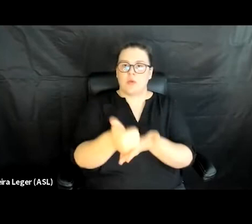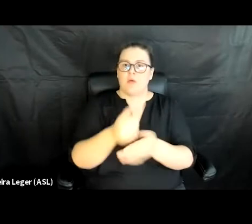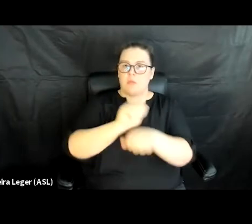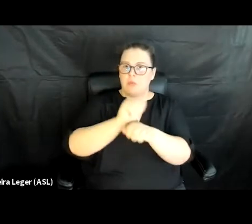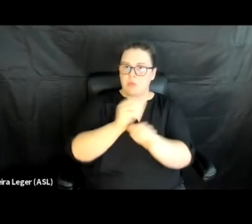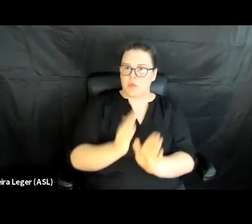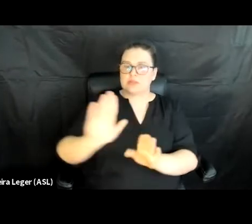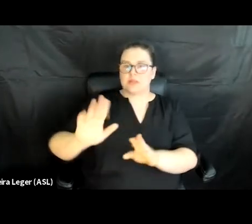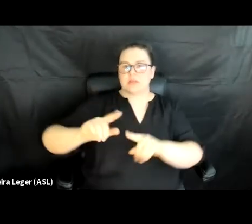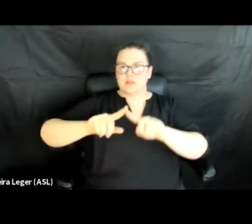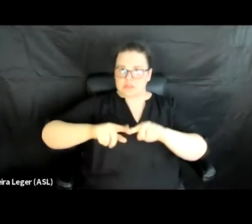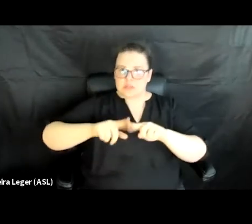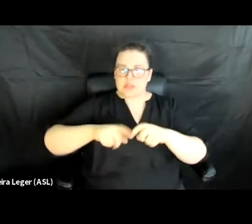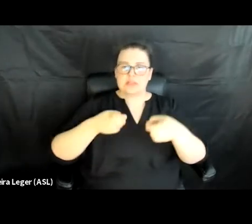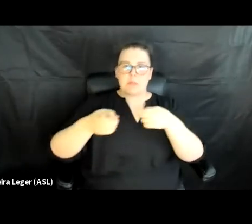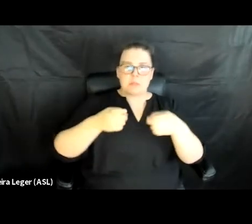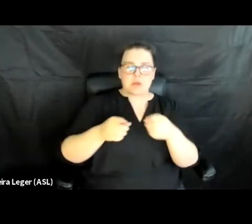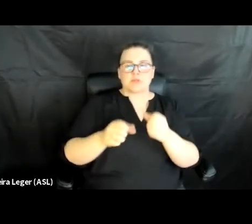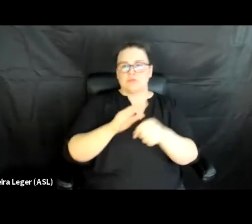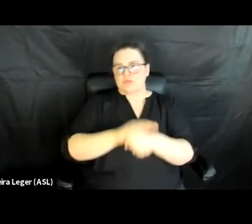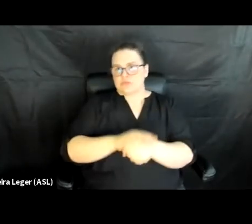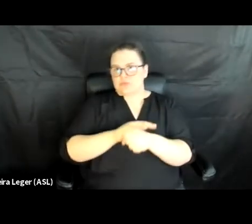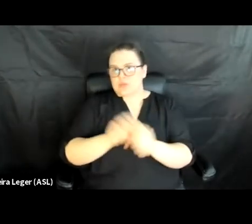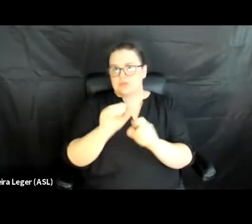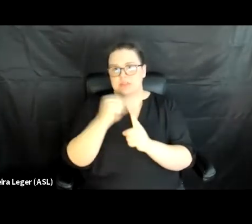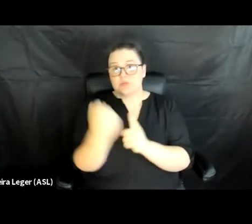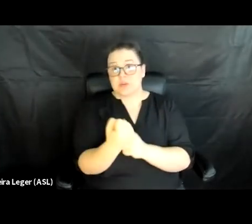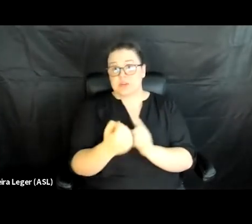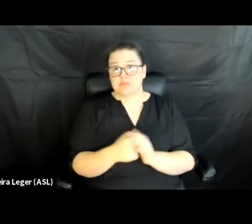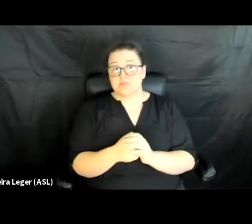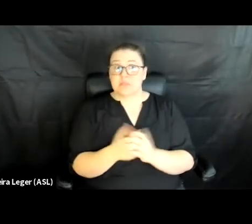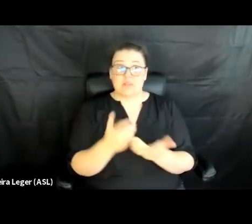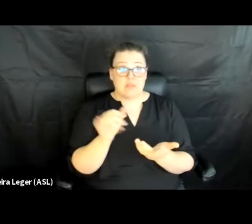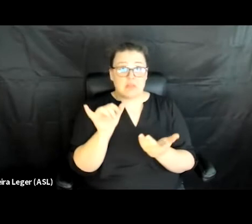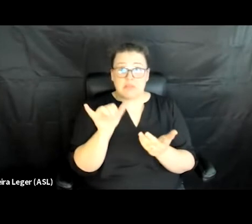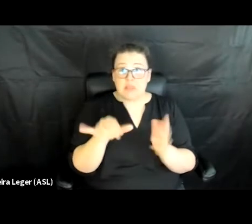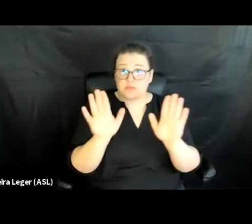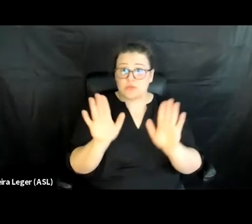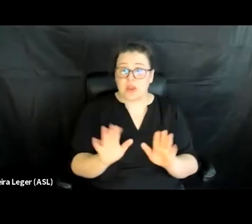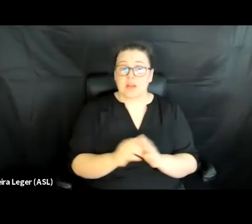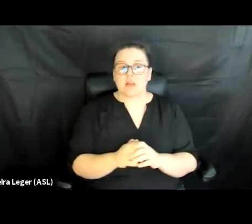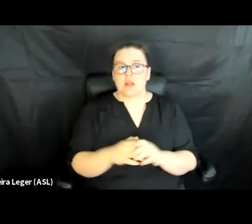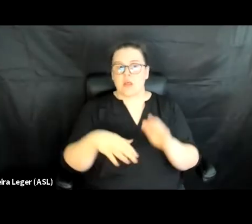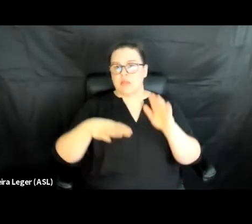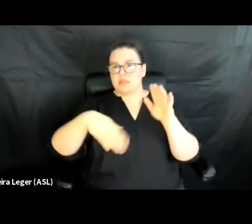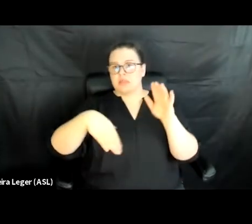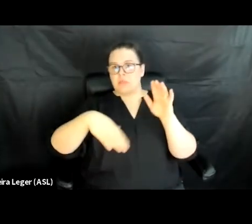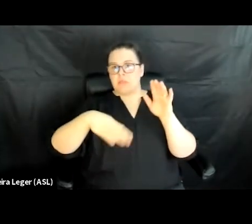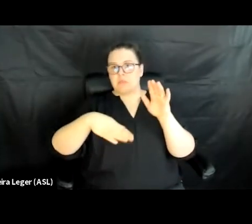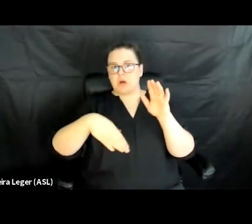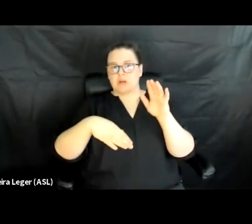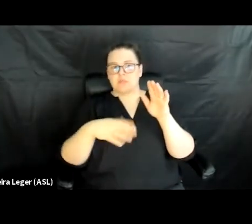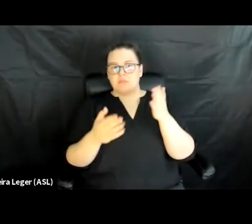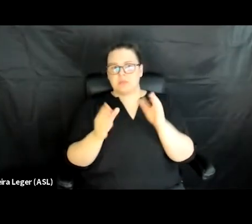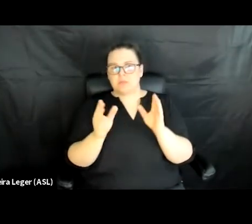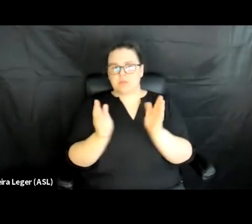stressful situations and the like. And that's great. On the bottom of this, sort of the things with the smaller